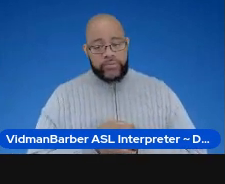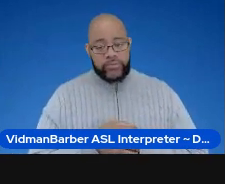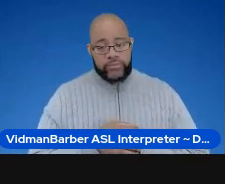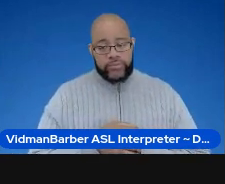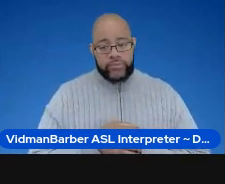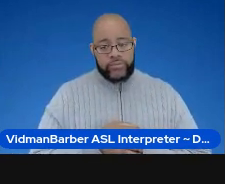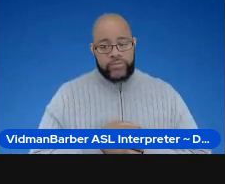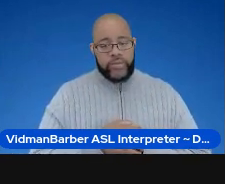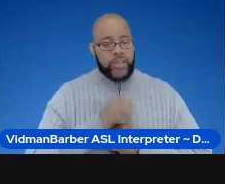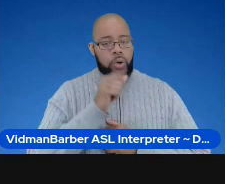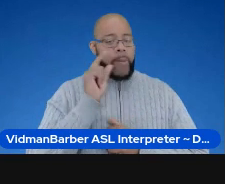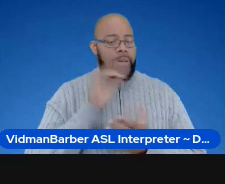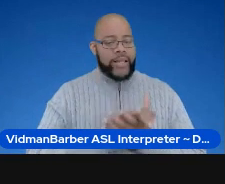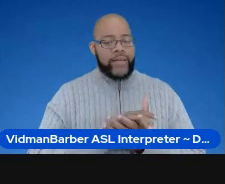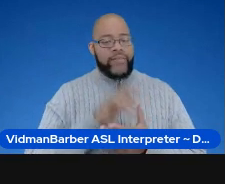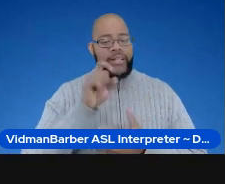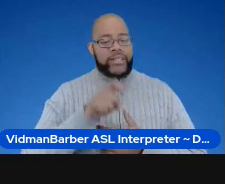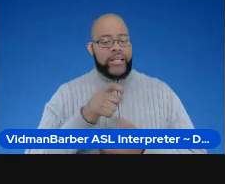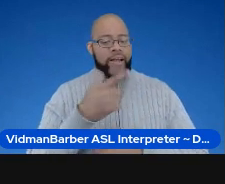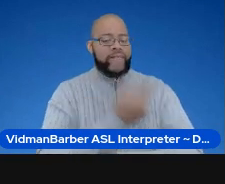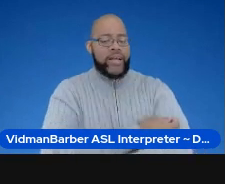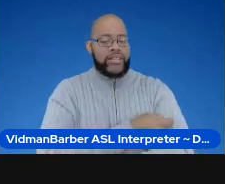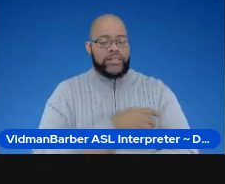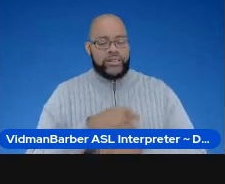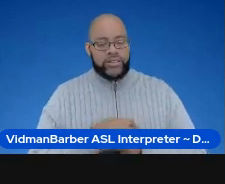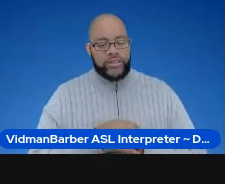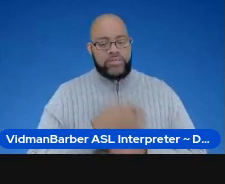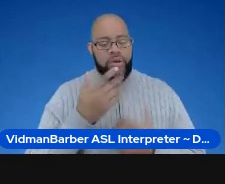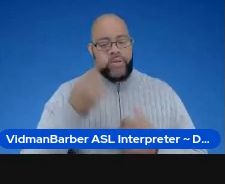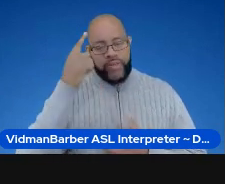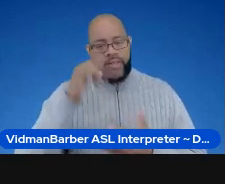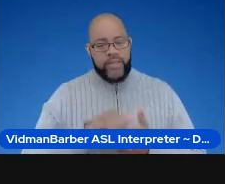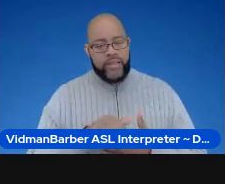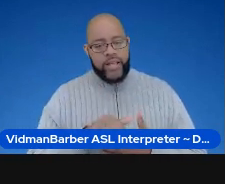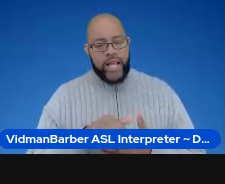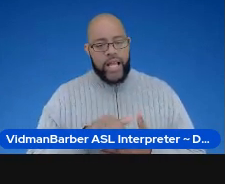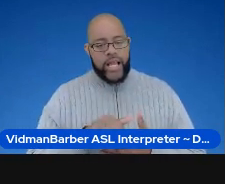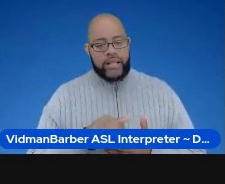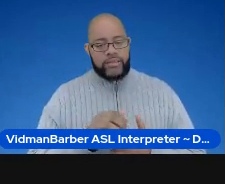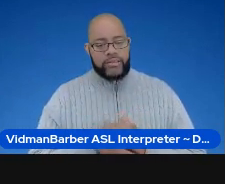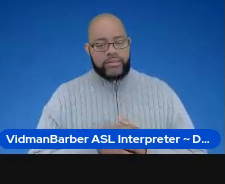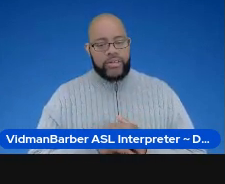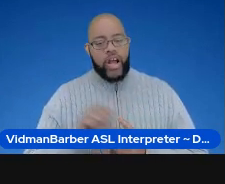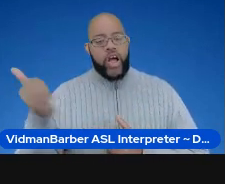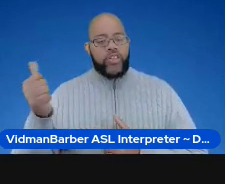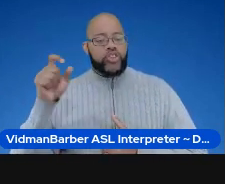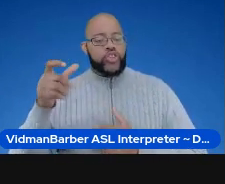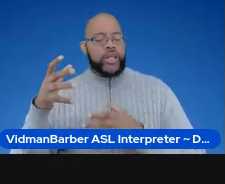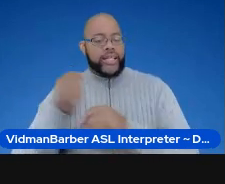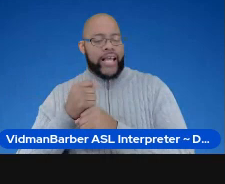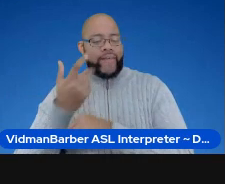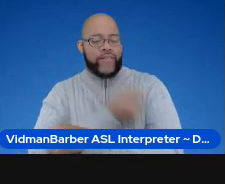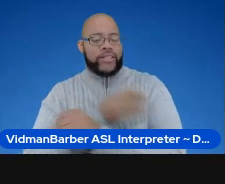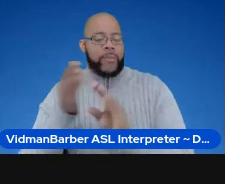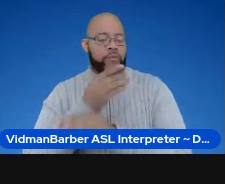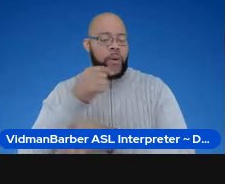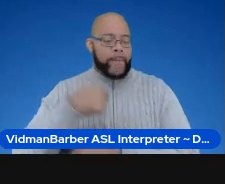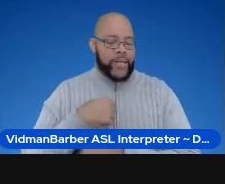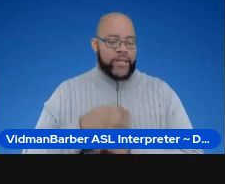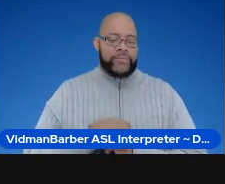and they don't believe they need the vaccine, and others probably think others deserve the vaccine better. So all these